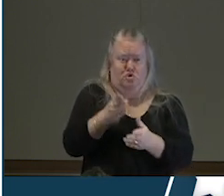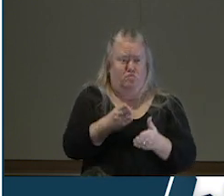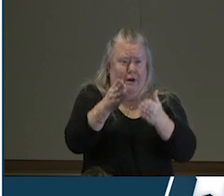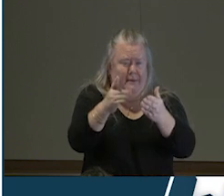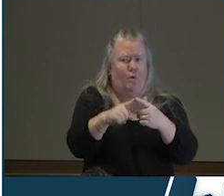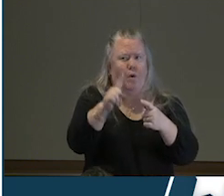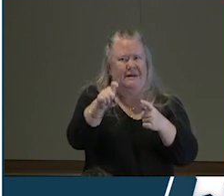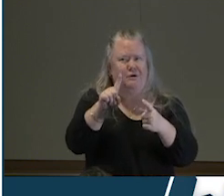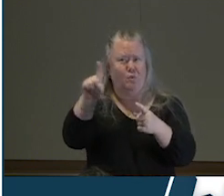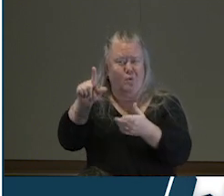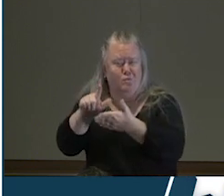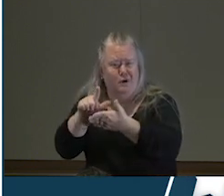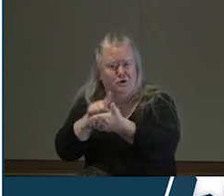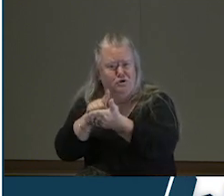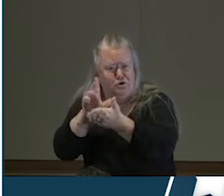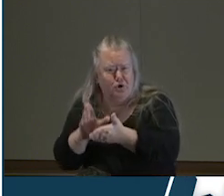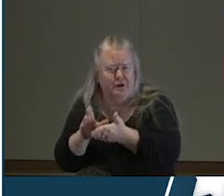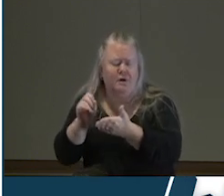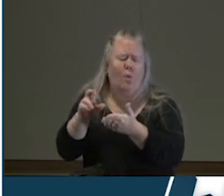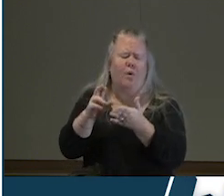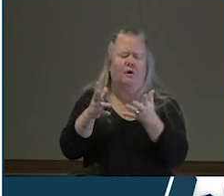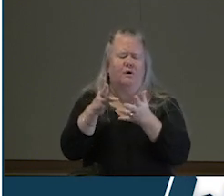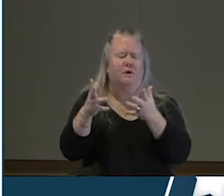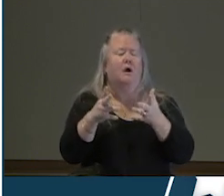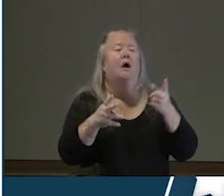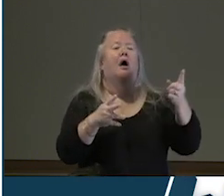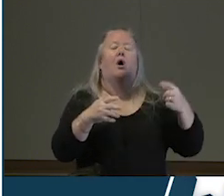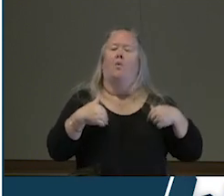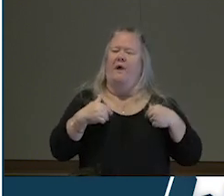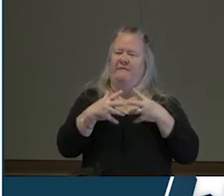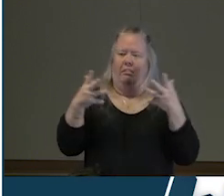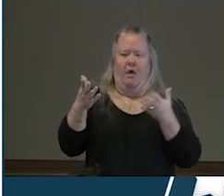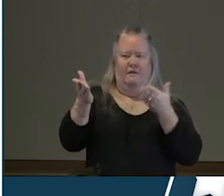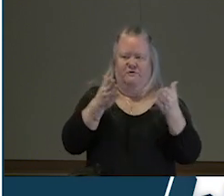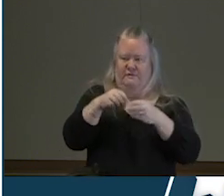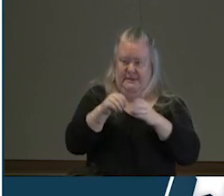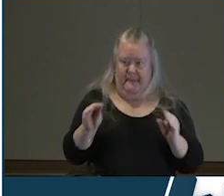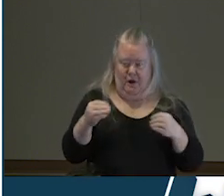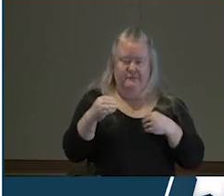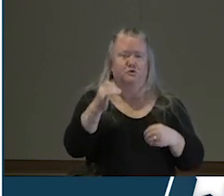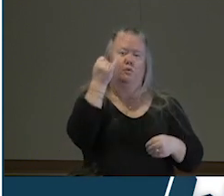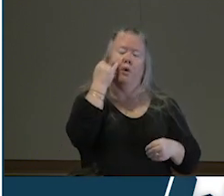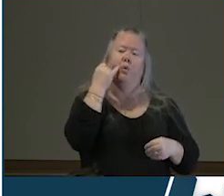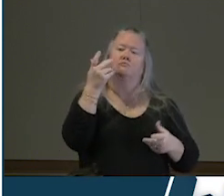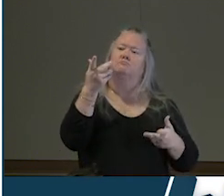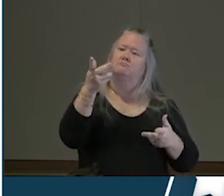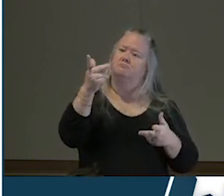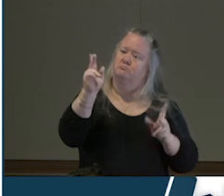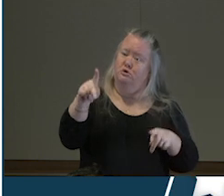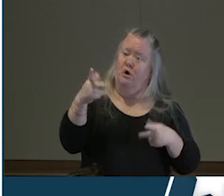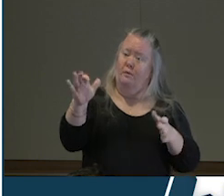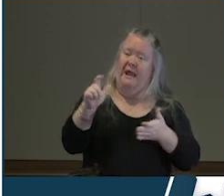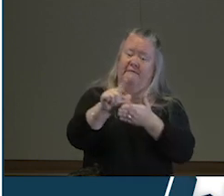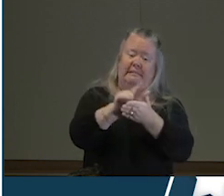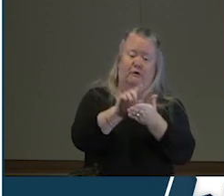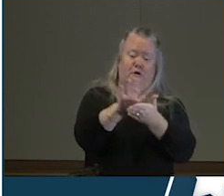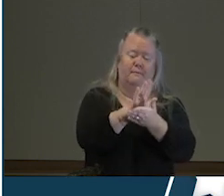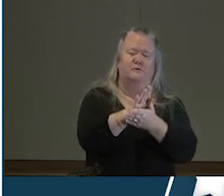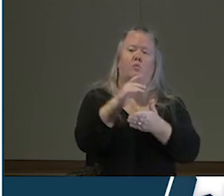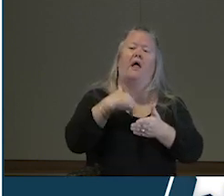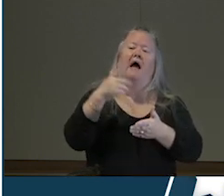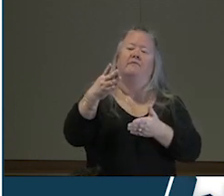need to go to an attorney and see what you need So to do. we have a lot of services in our office. So if someone already has legal documents, we will have